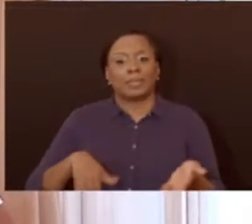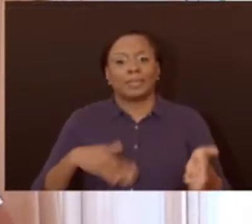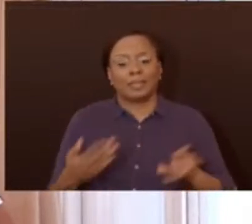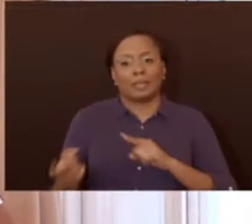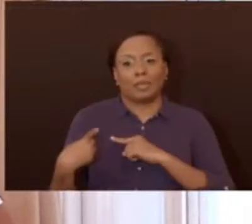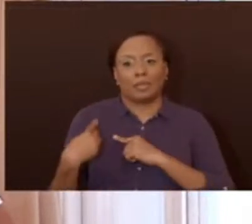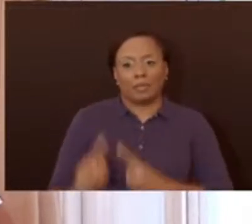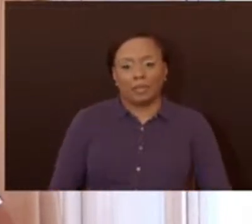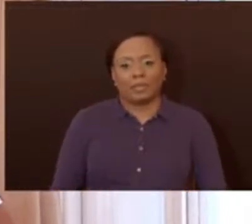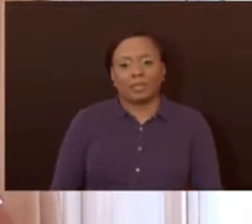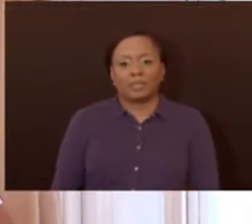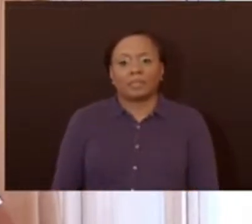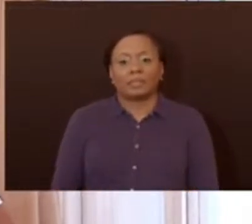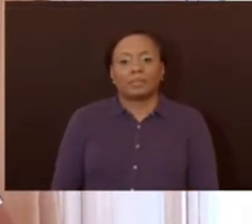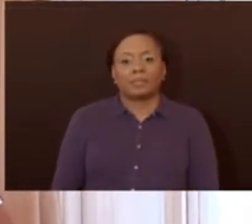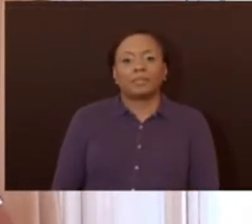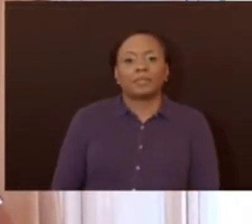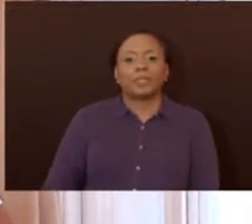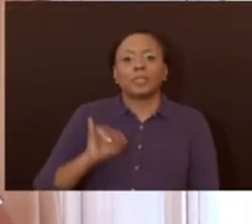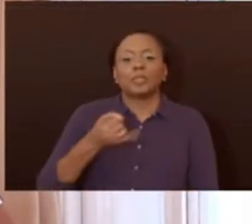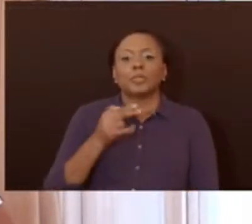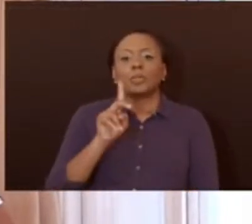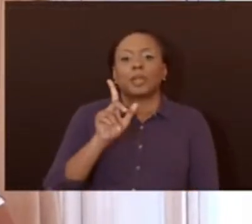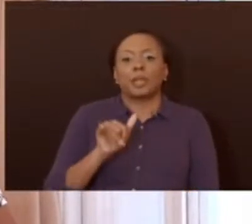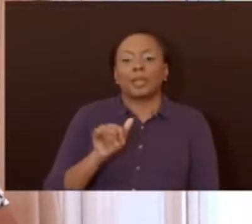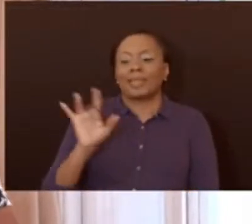is the first death since July 8th this year.